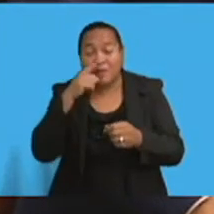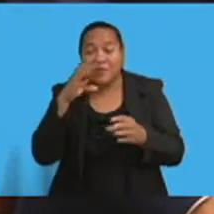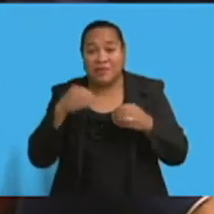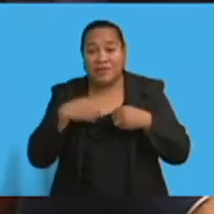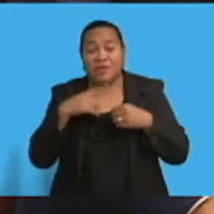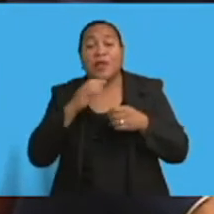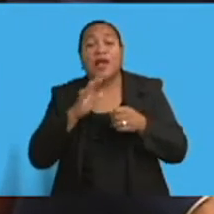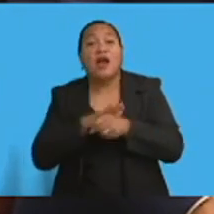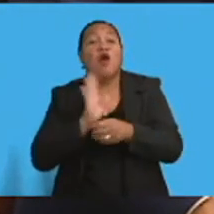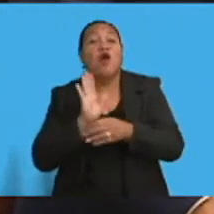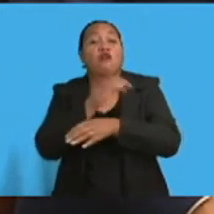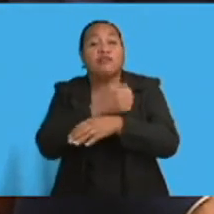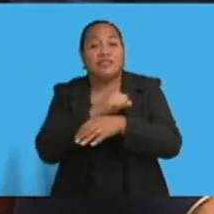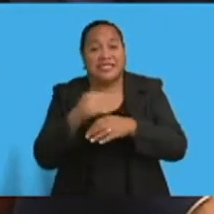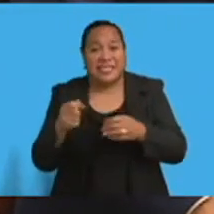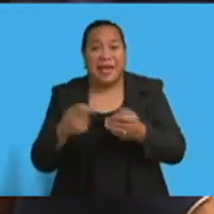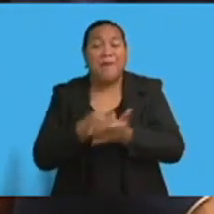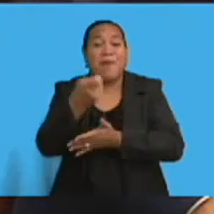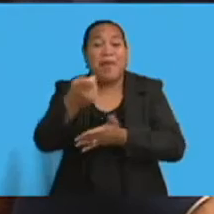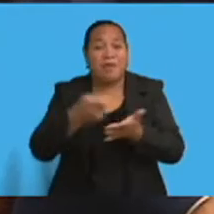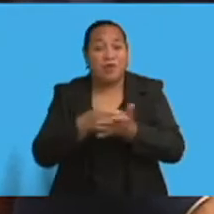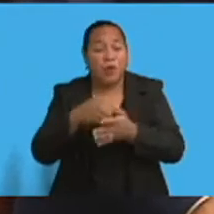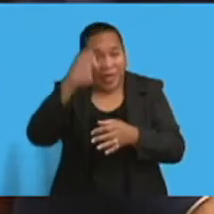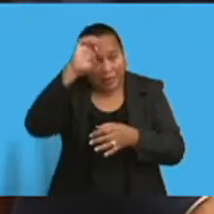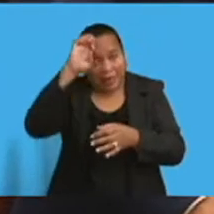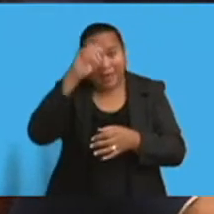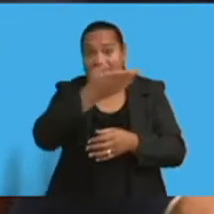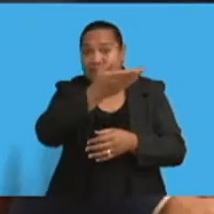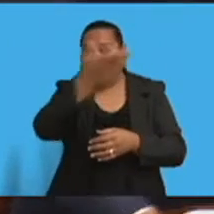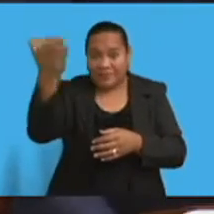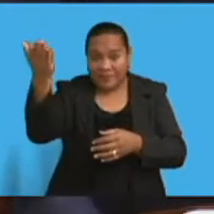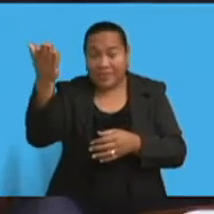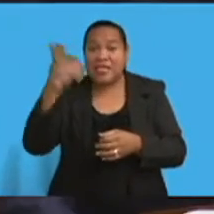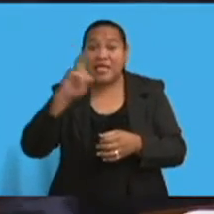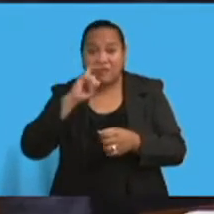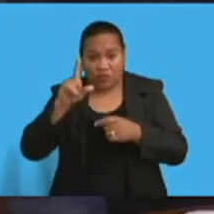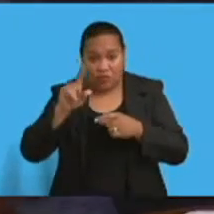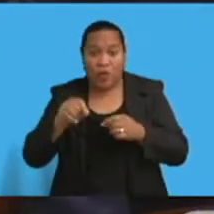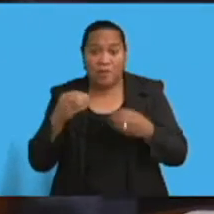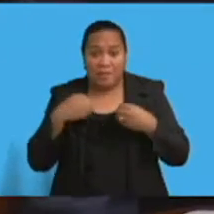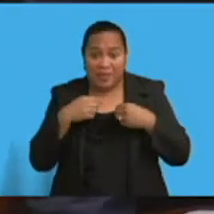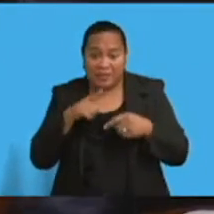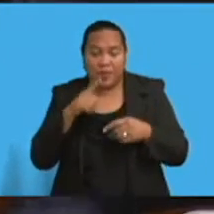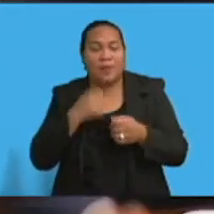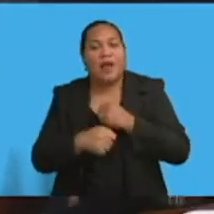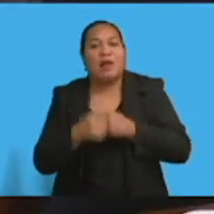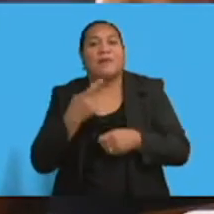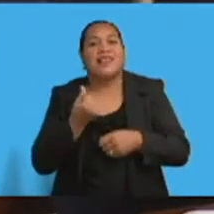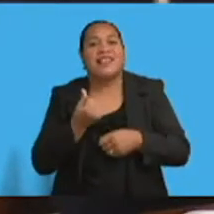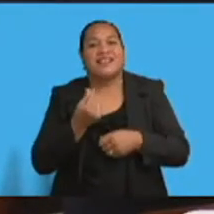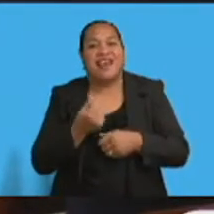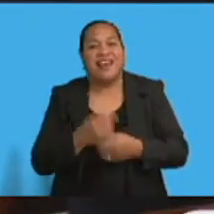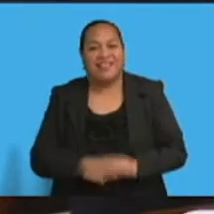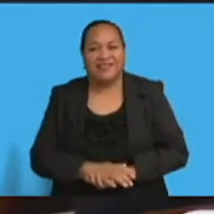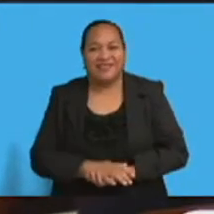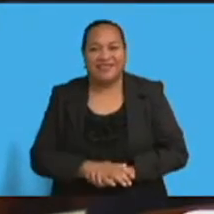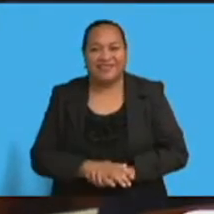overseas payments. And we expect overseas businesses to take notice that doing business in Fiji is getting easier.